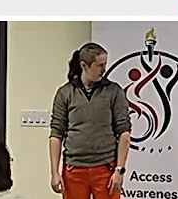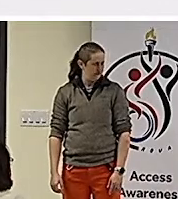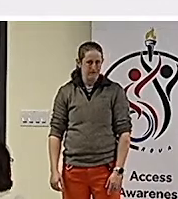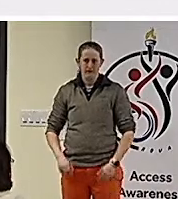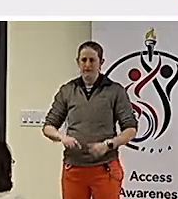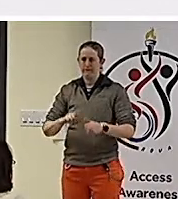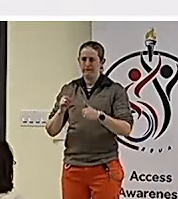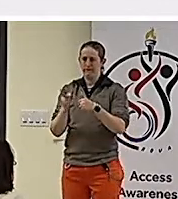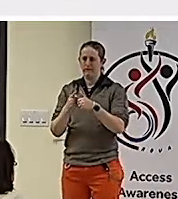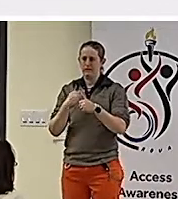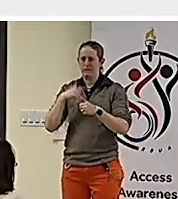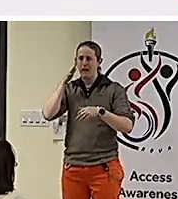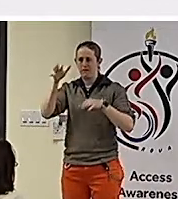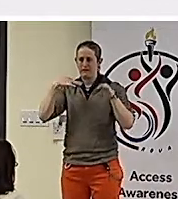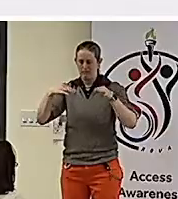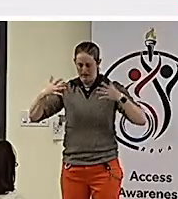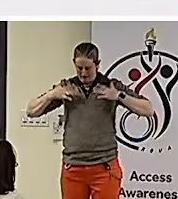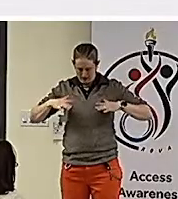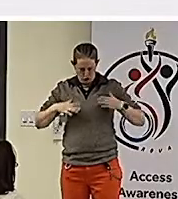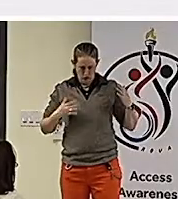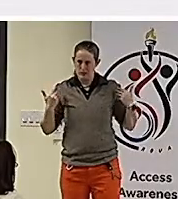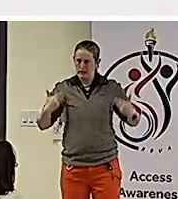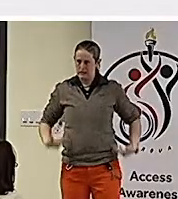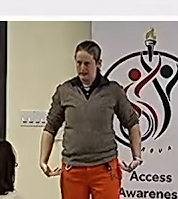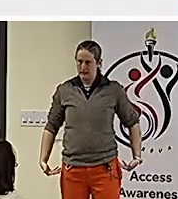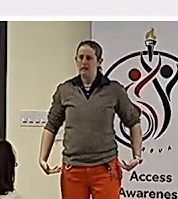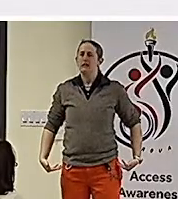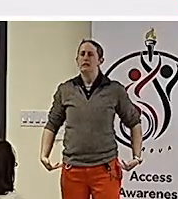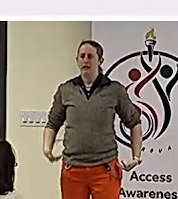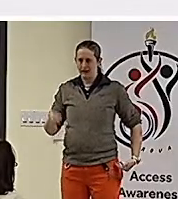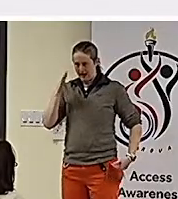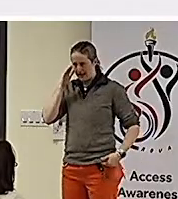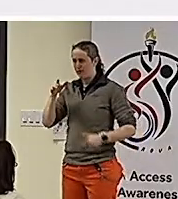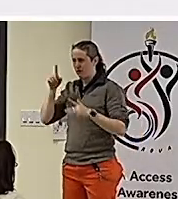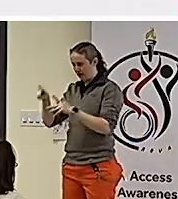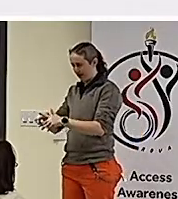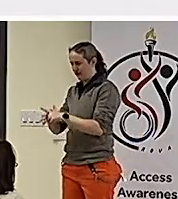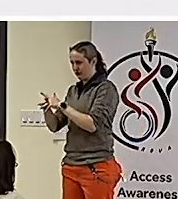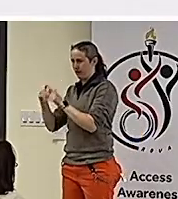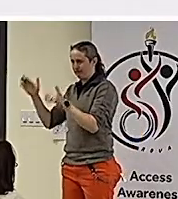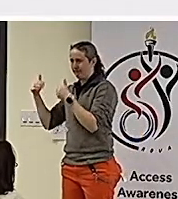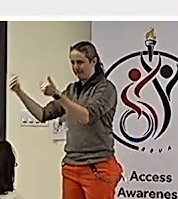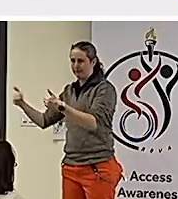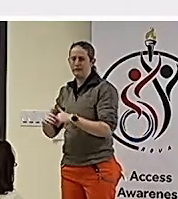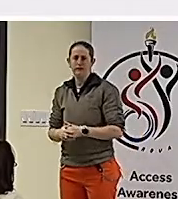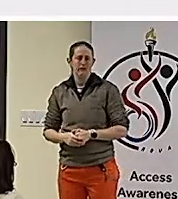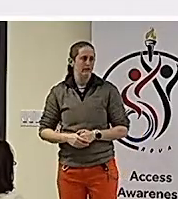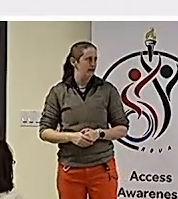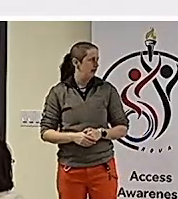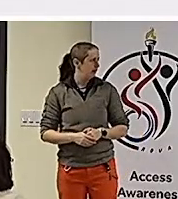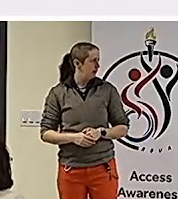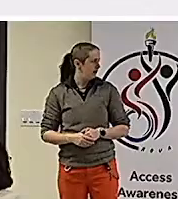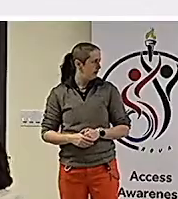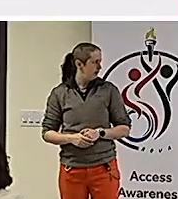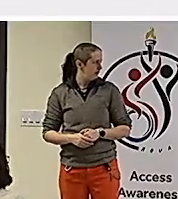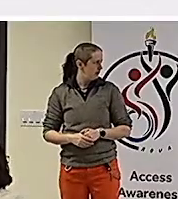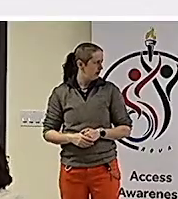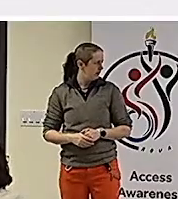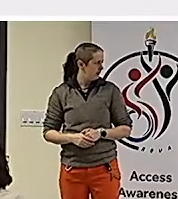First, I'll explain what I'm wearing, and then I will do the official kickoff. I'm wearing a